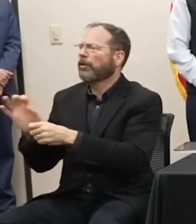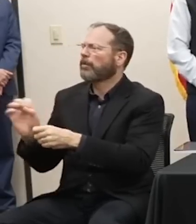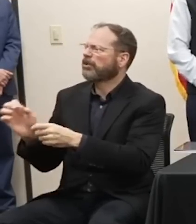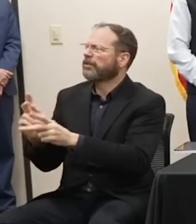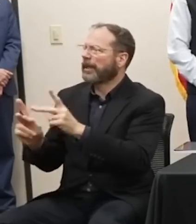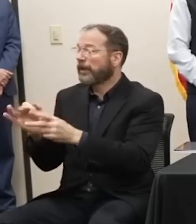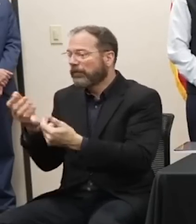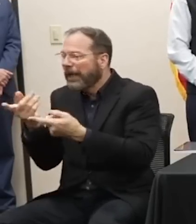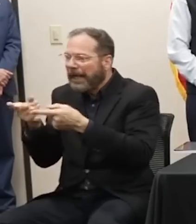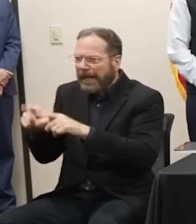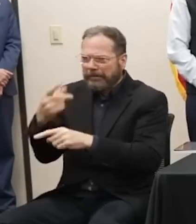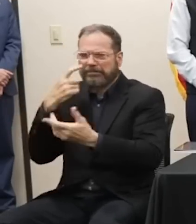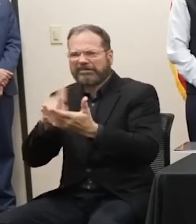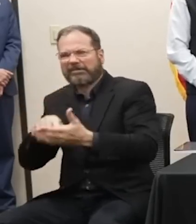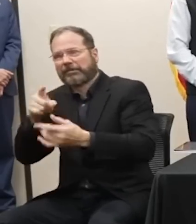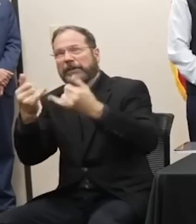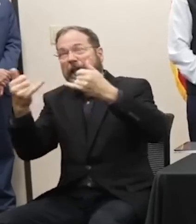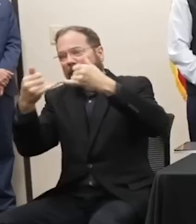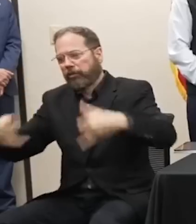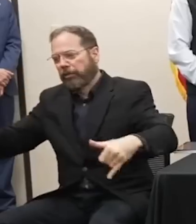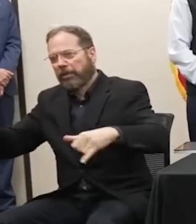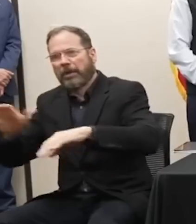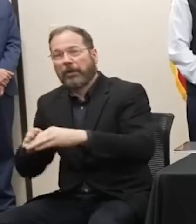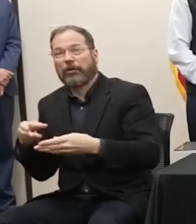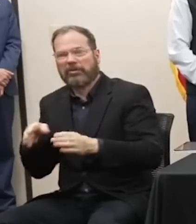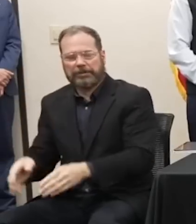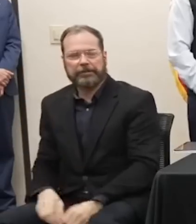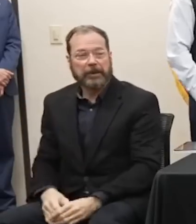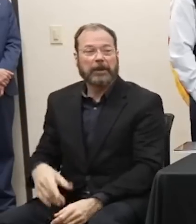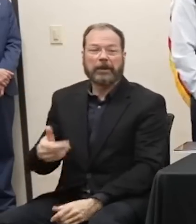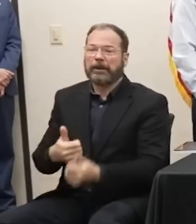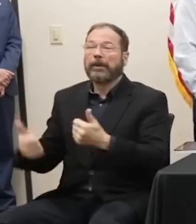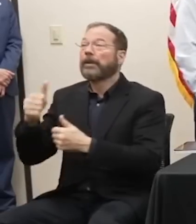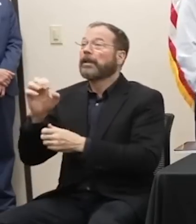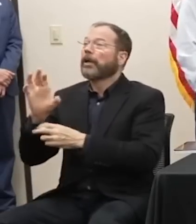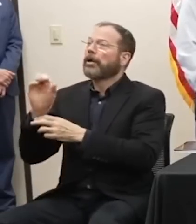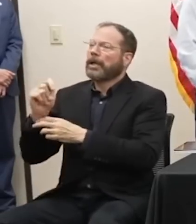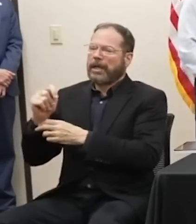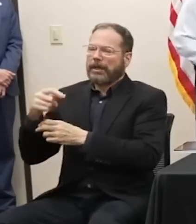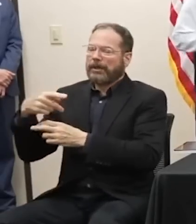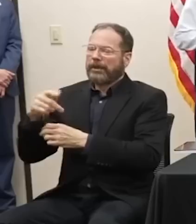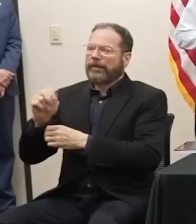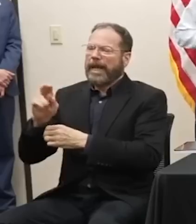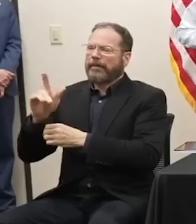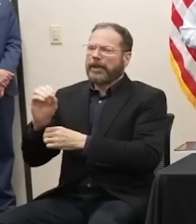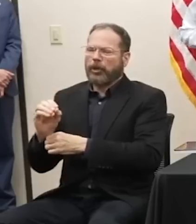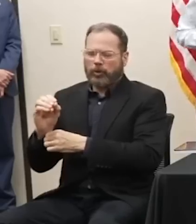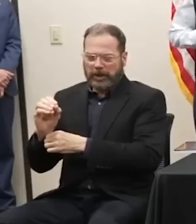officials if you do come across a down power line. Thank you very much. And now the head of ERCOT, Pablo Vegas. Thank you,